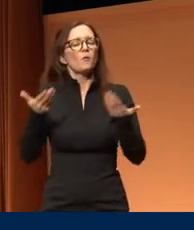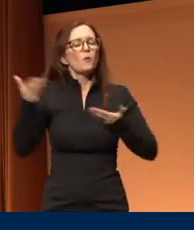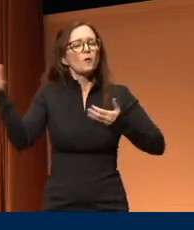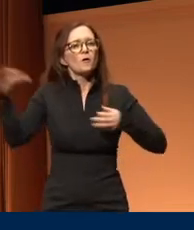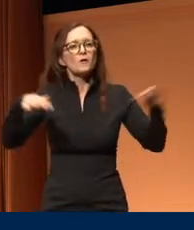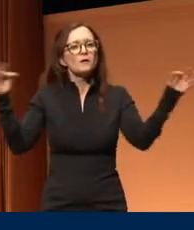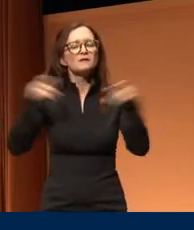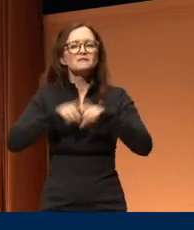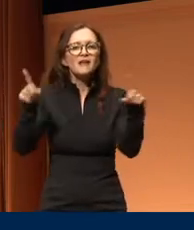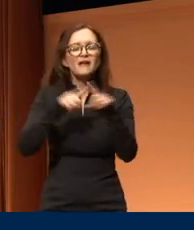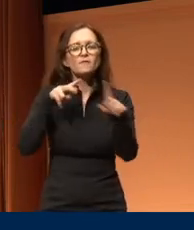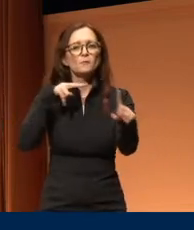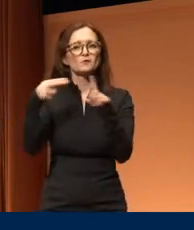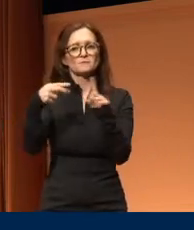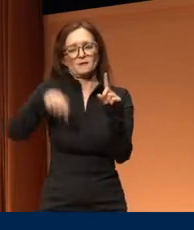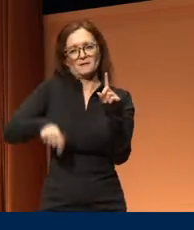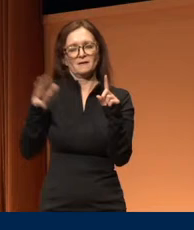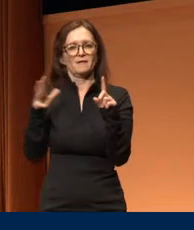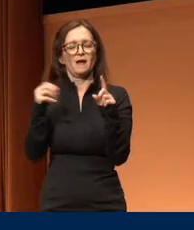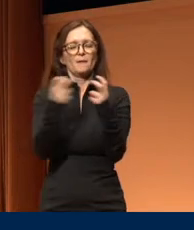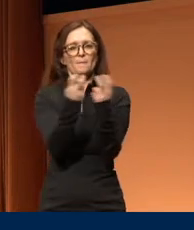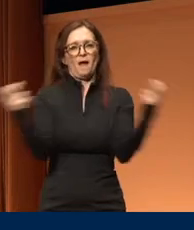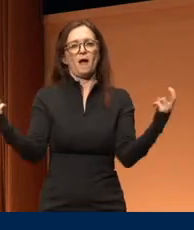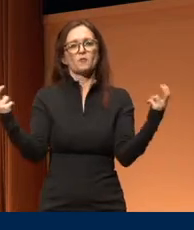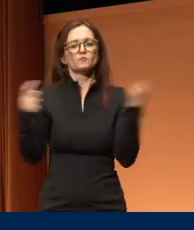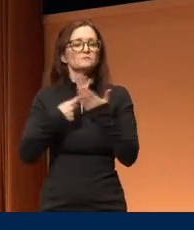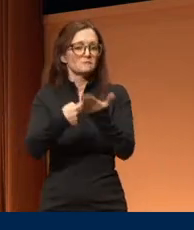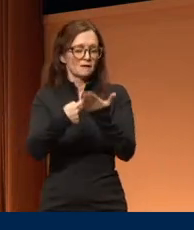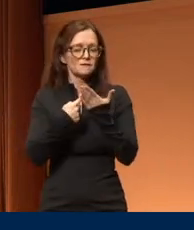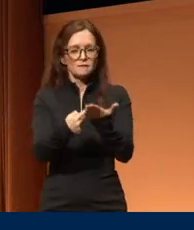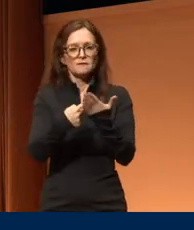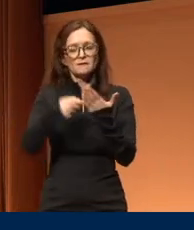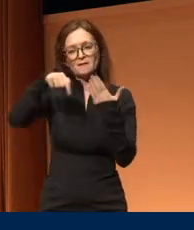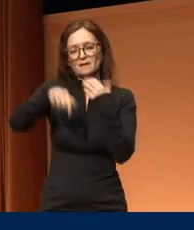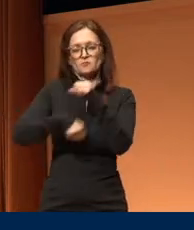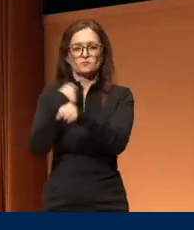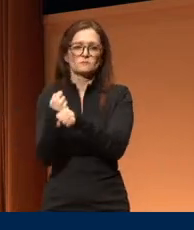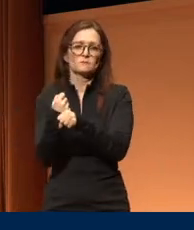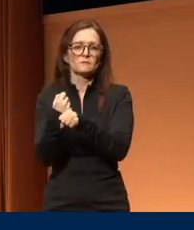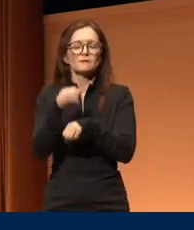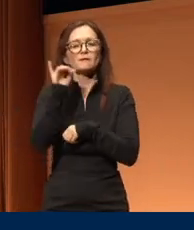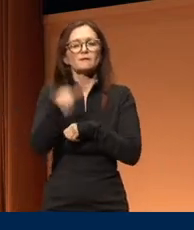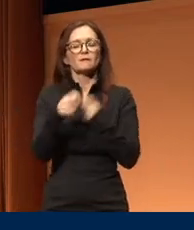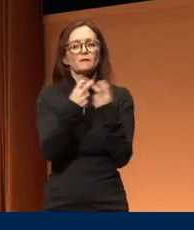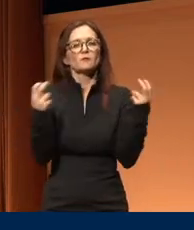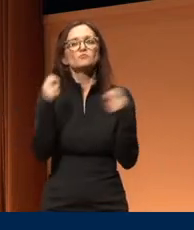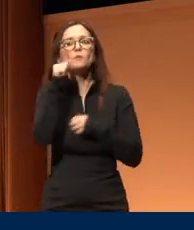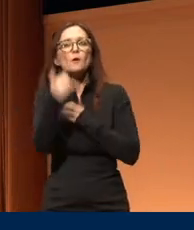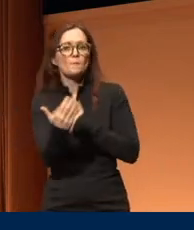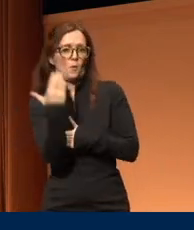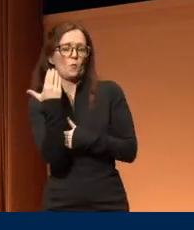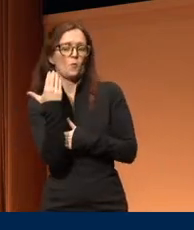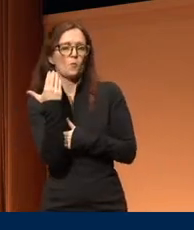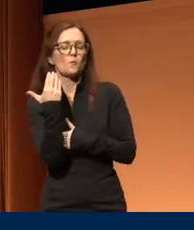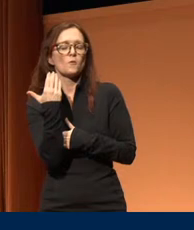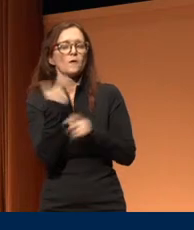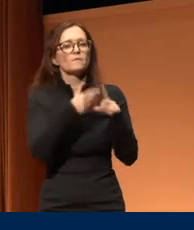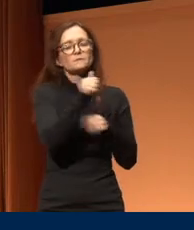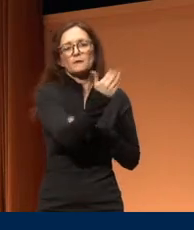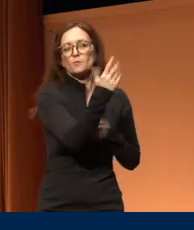lecture and join in a panel discussion. This year, the symposium will be held tomorrow morning